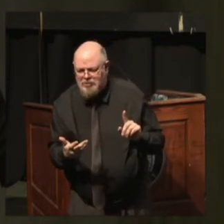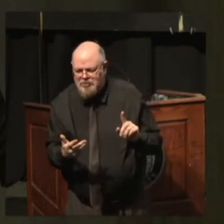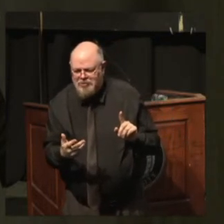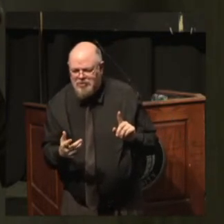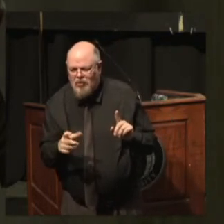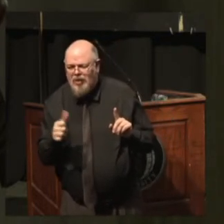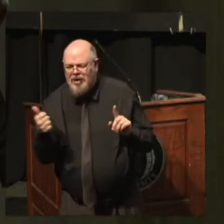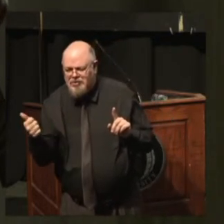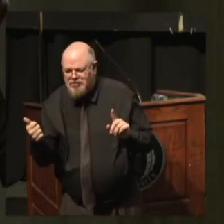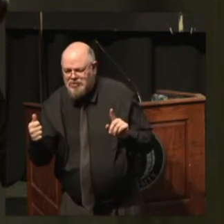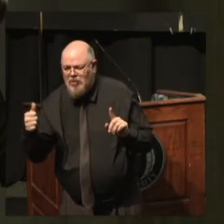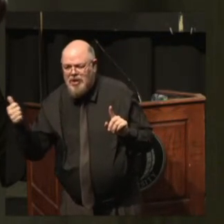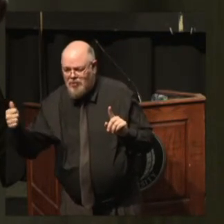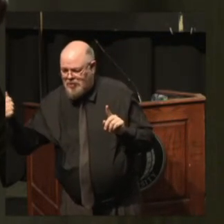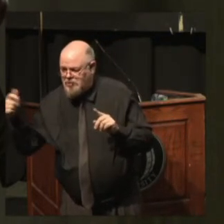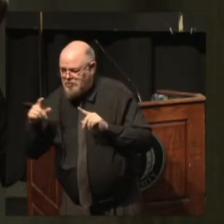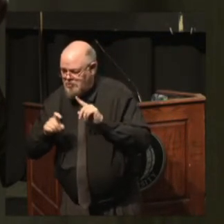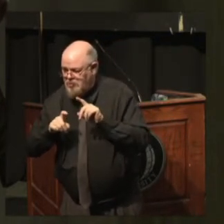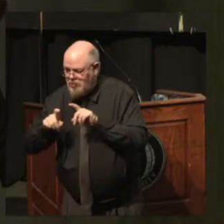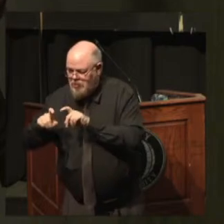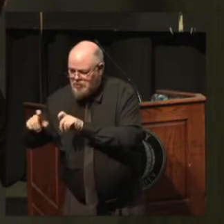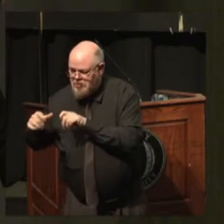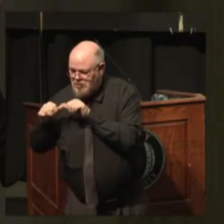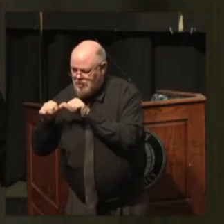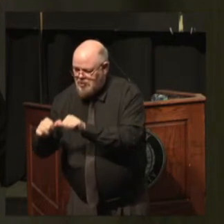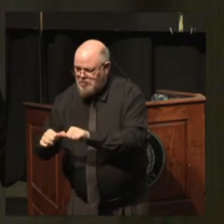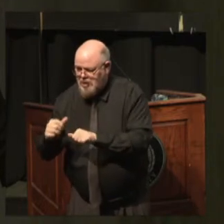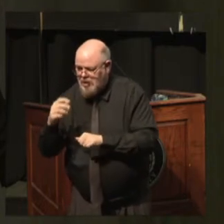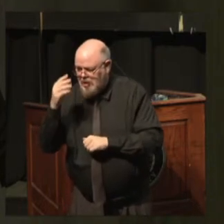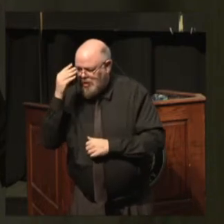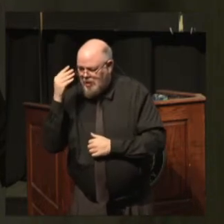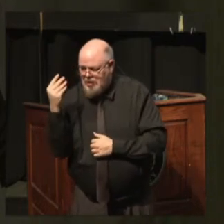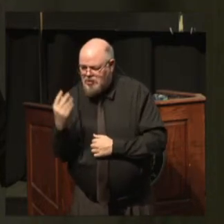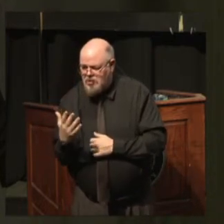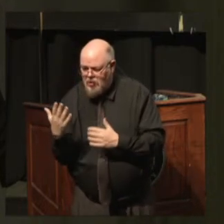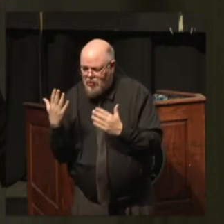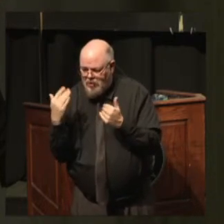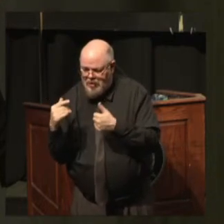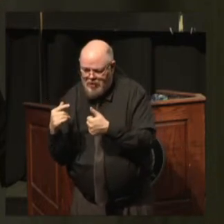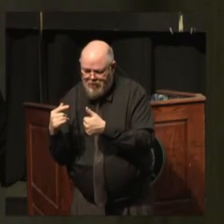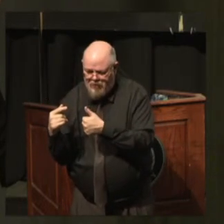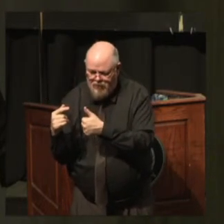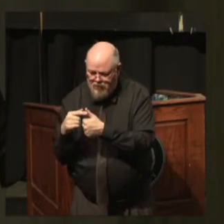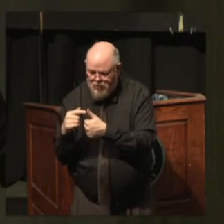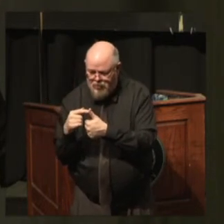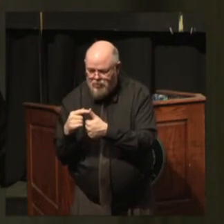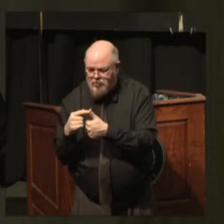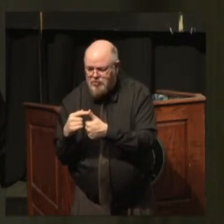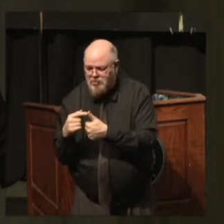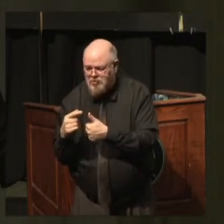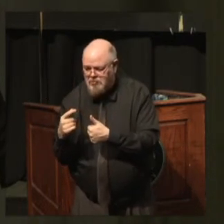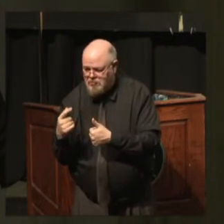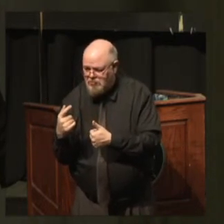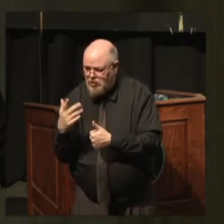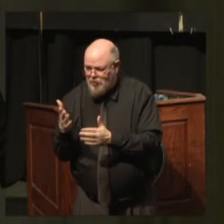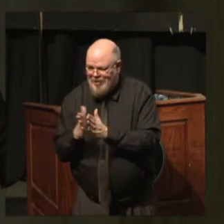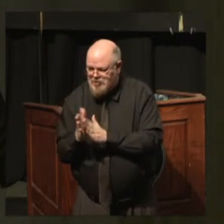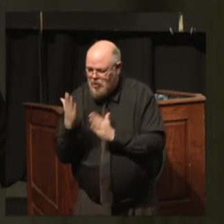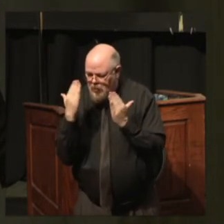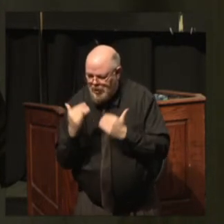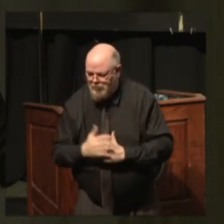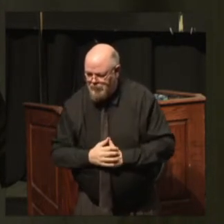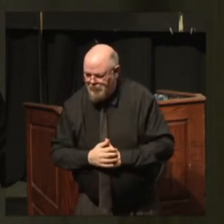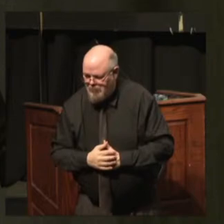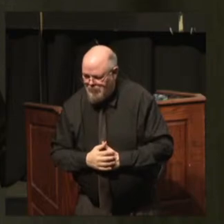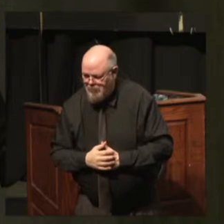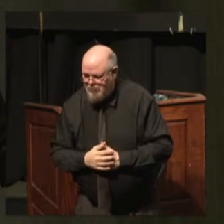I'm going to tell you two things about the ICU. The first is this, because it's important to the story. About 7 days in,